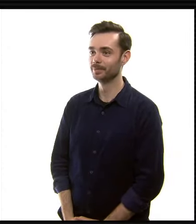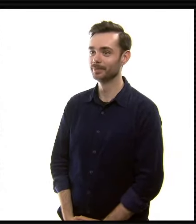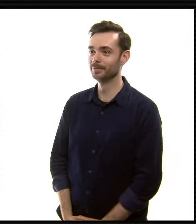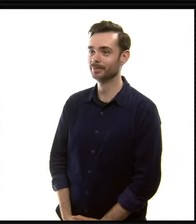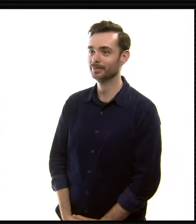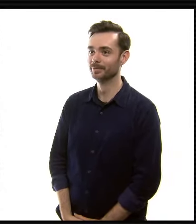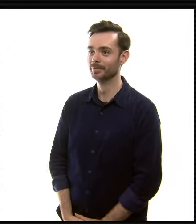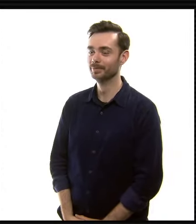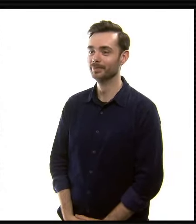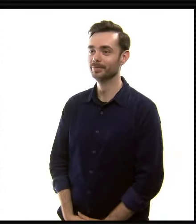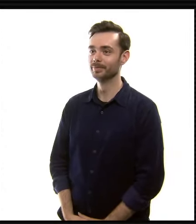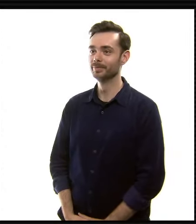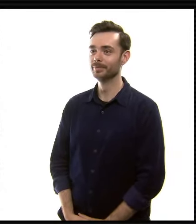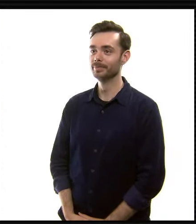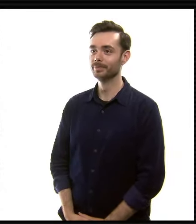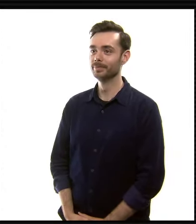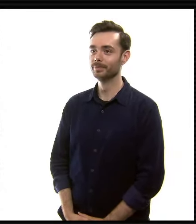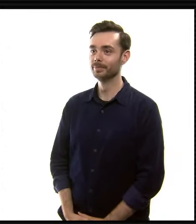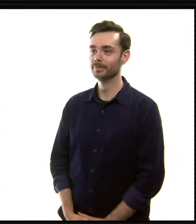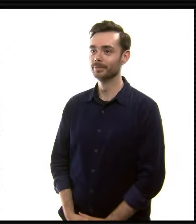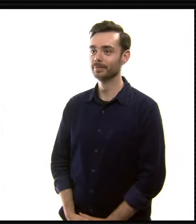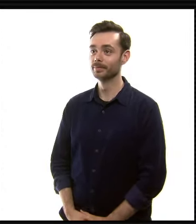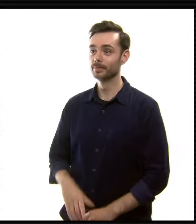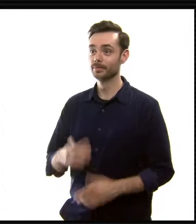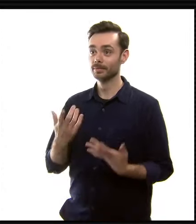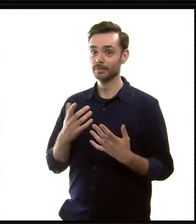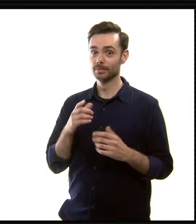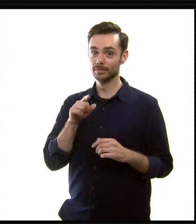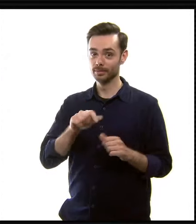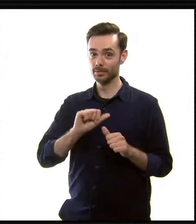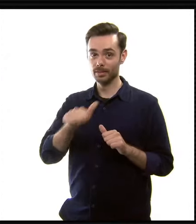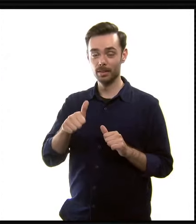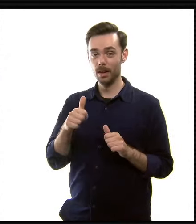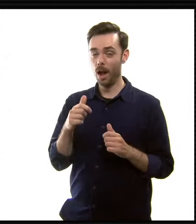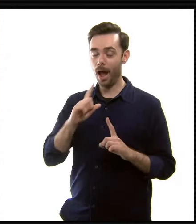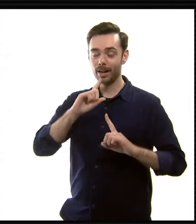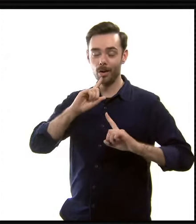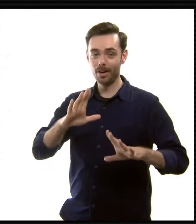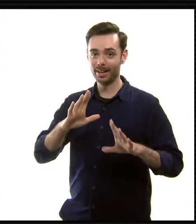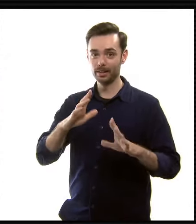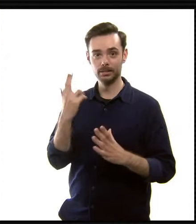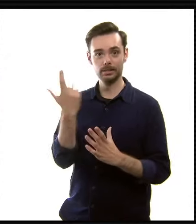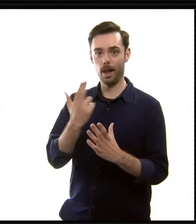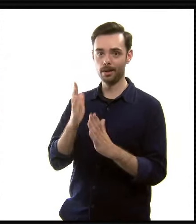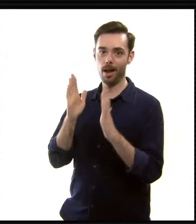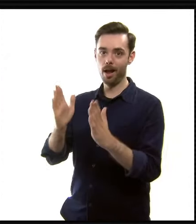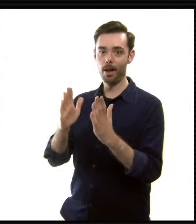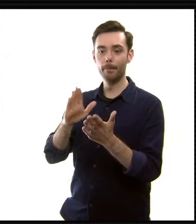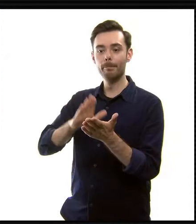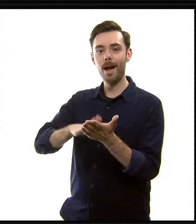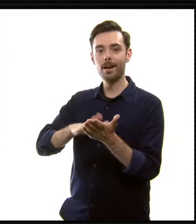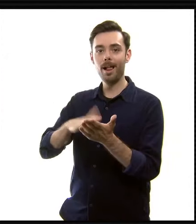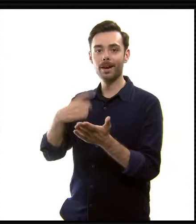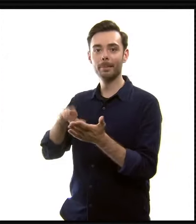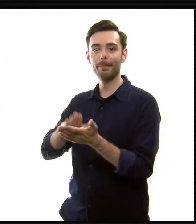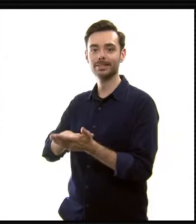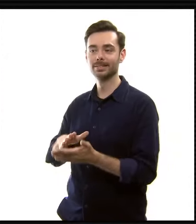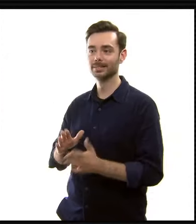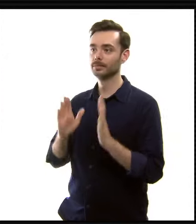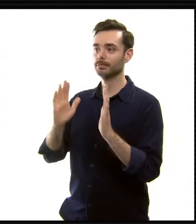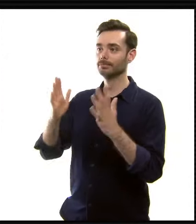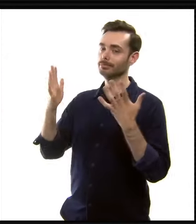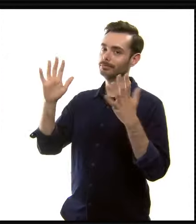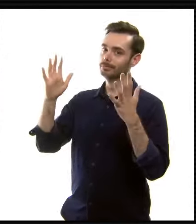different dramatic appearance on our iconic, here are our iconic Lego designers, are Michael and Madison, ladies and gentlemen. Michael